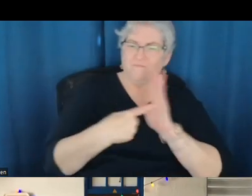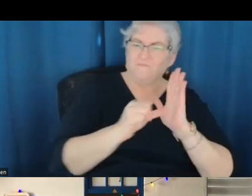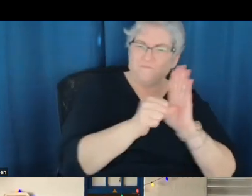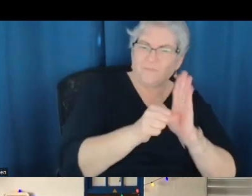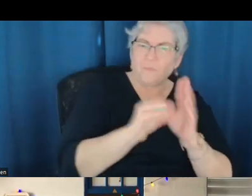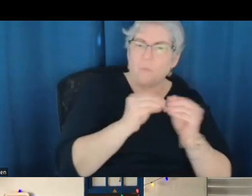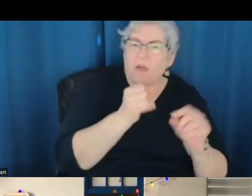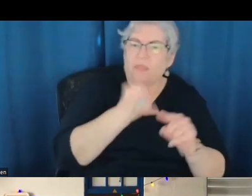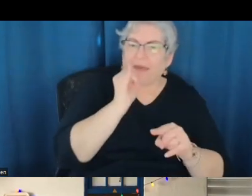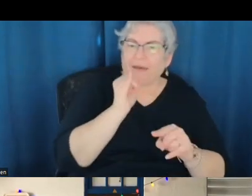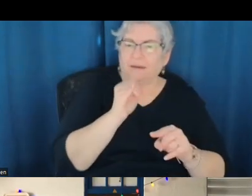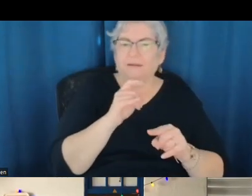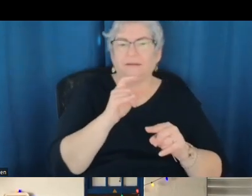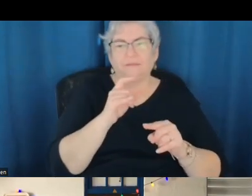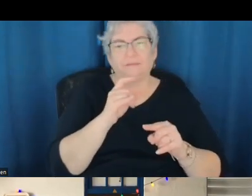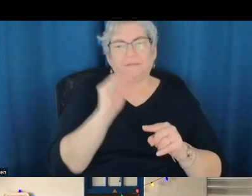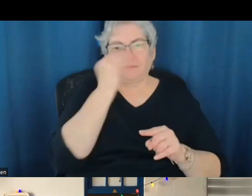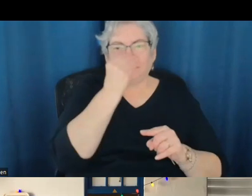foliage.